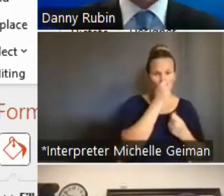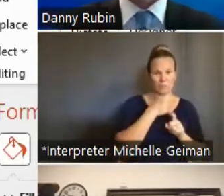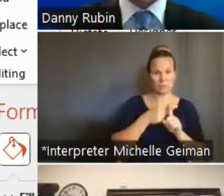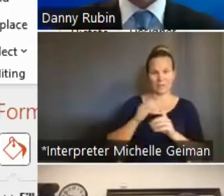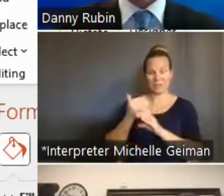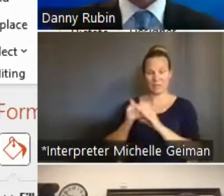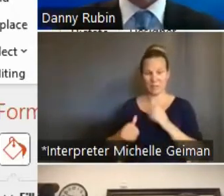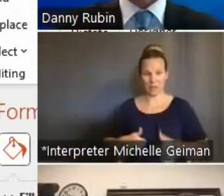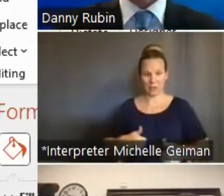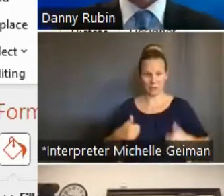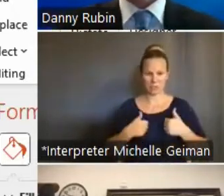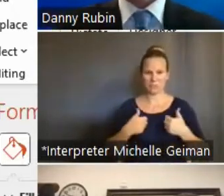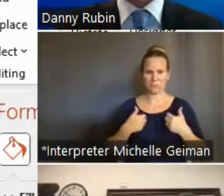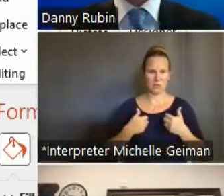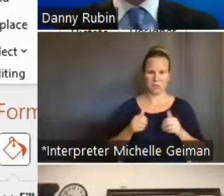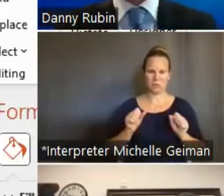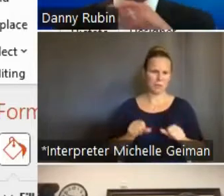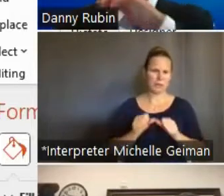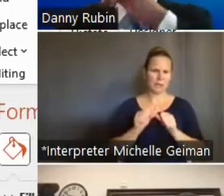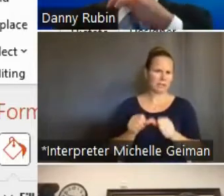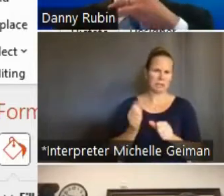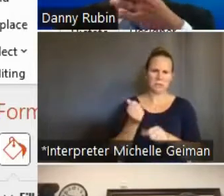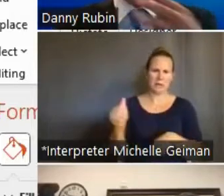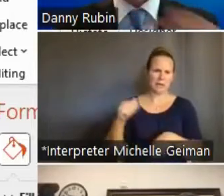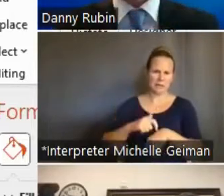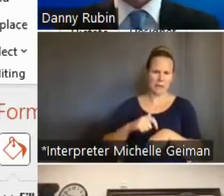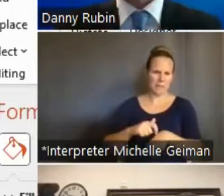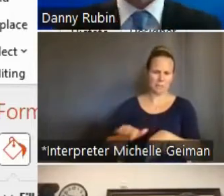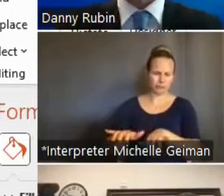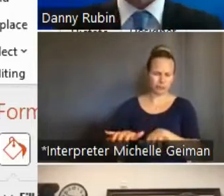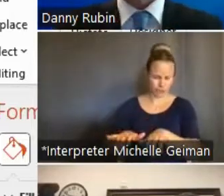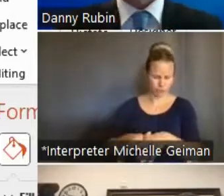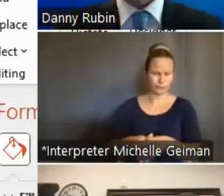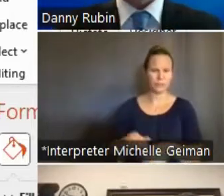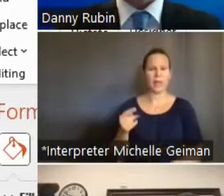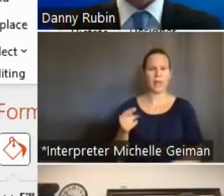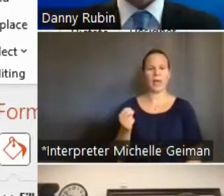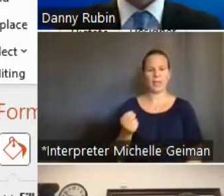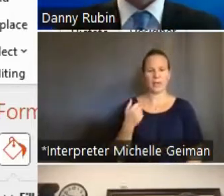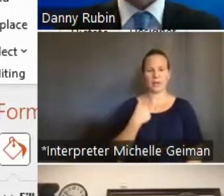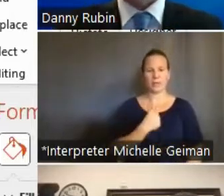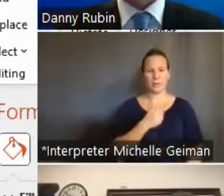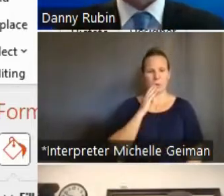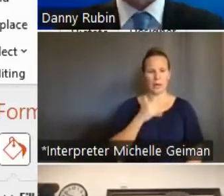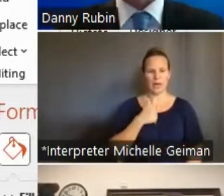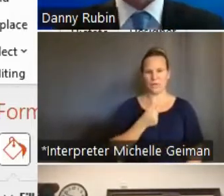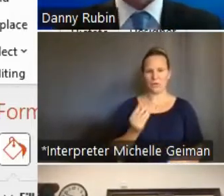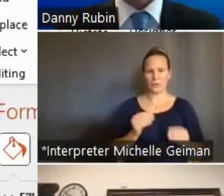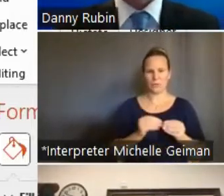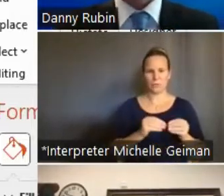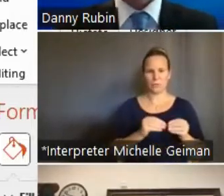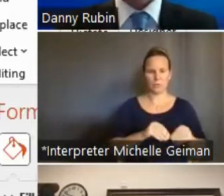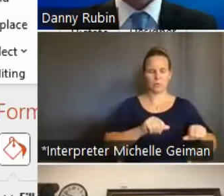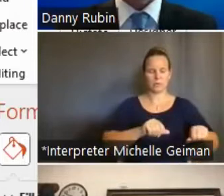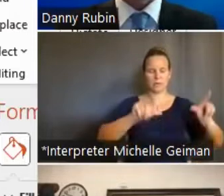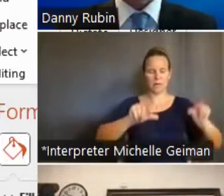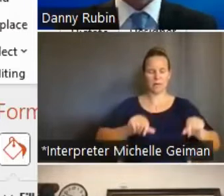do that, and I'm going to go to the next couple of slides and then we can start our Q&A. Thank you to those putting their